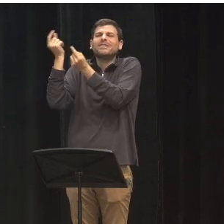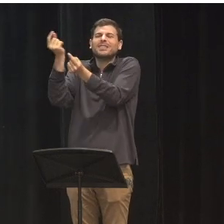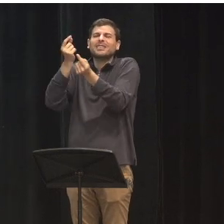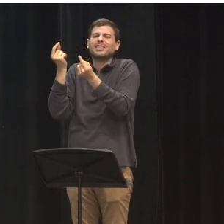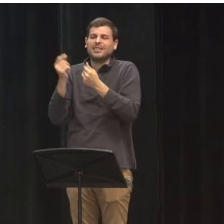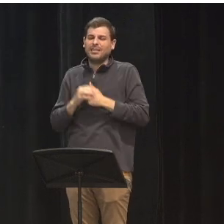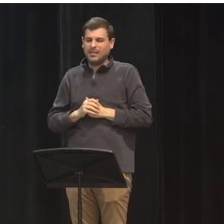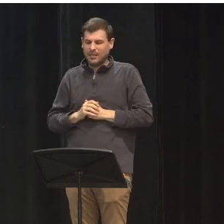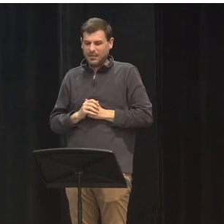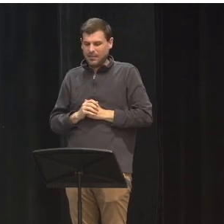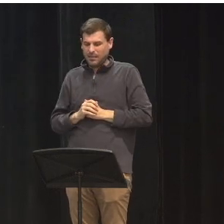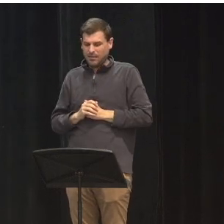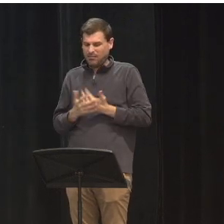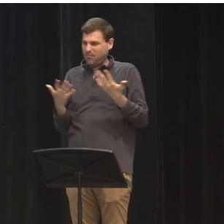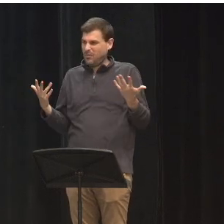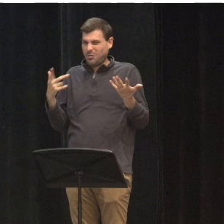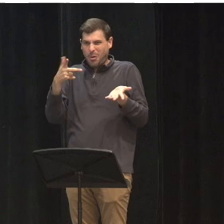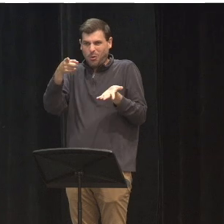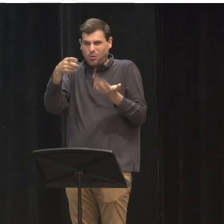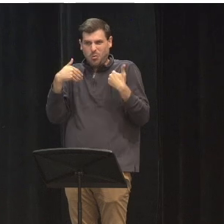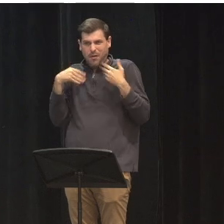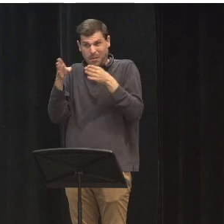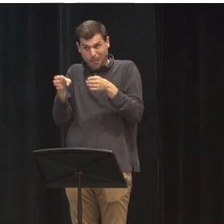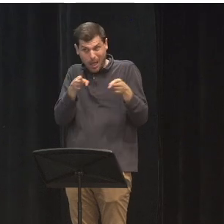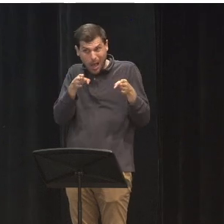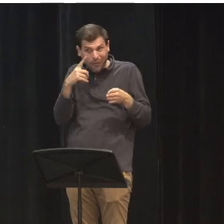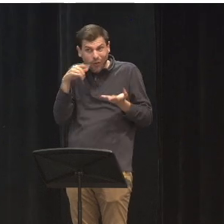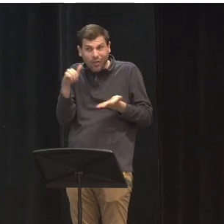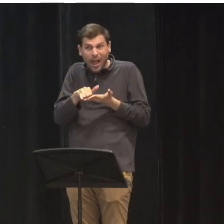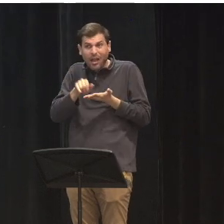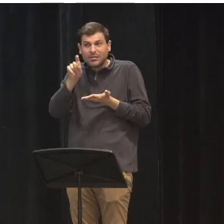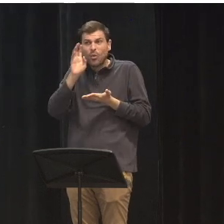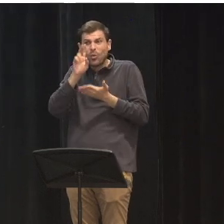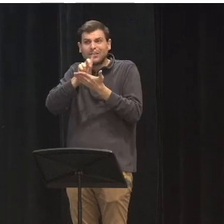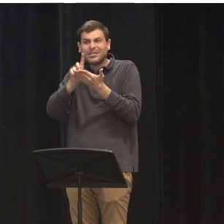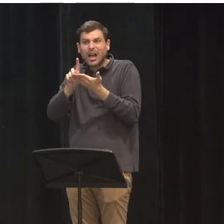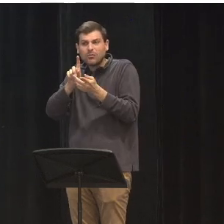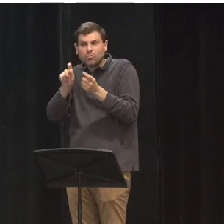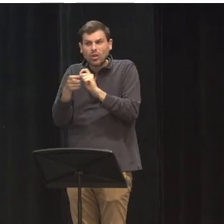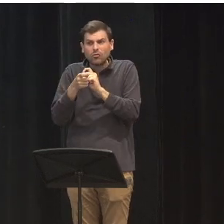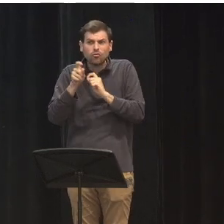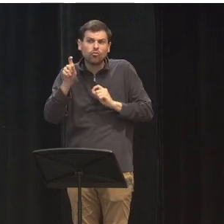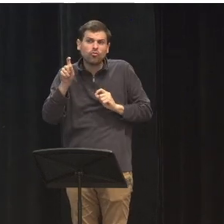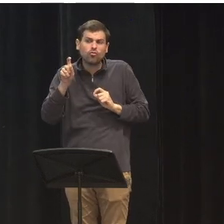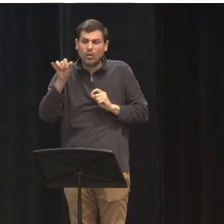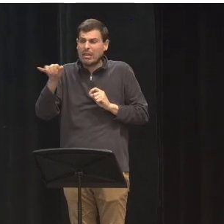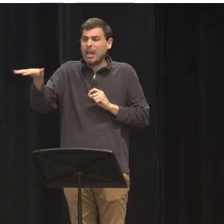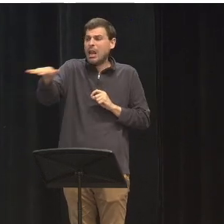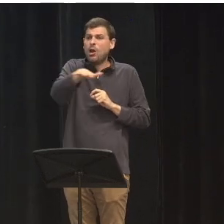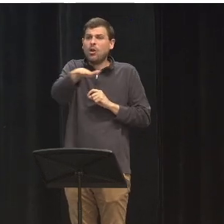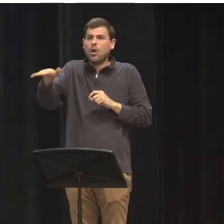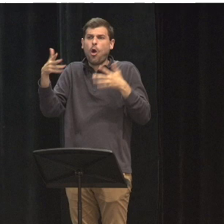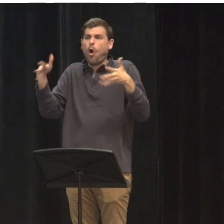Can you tell me, is there a plan to redesign this area as well? Because right now it's